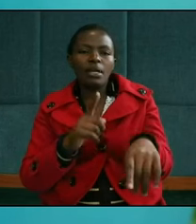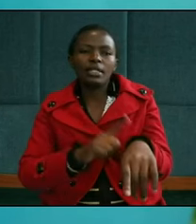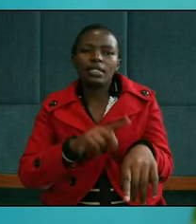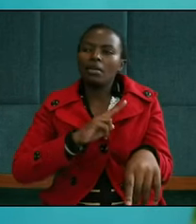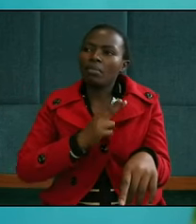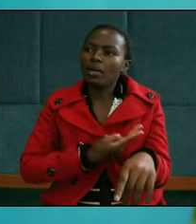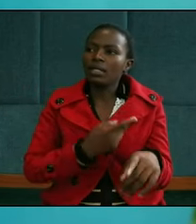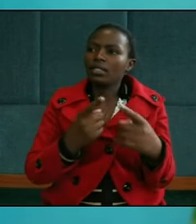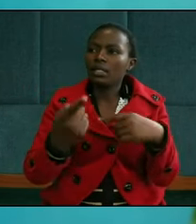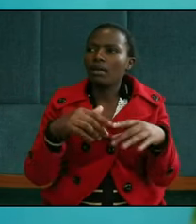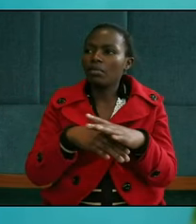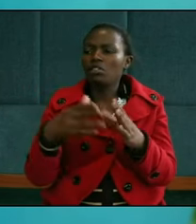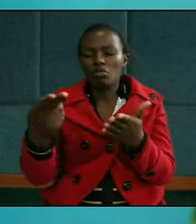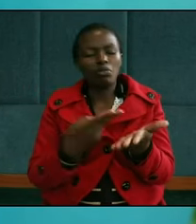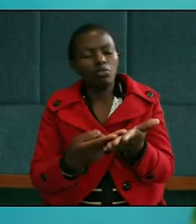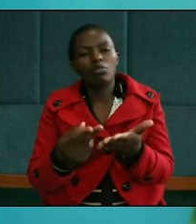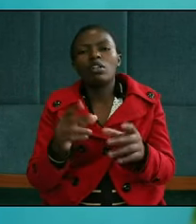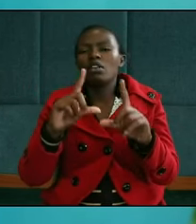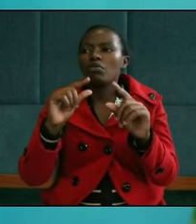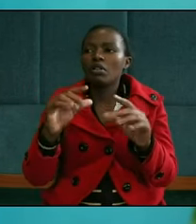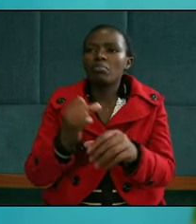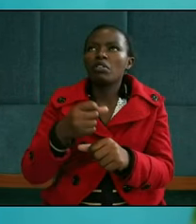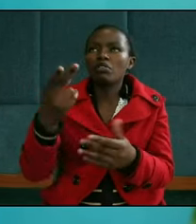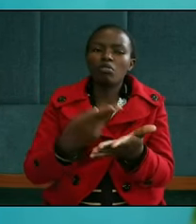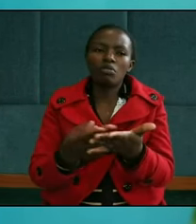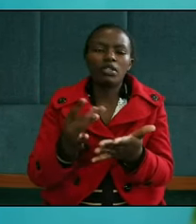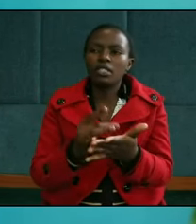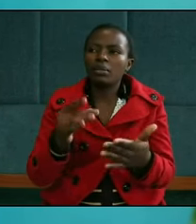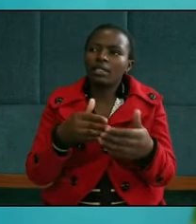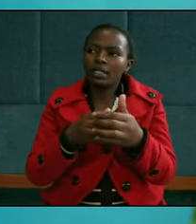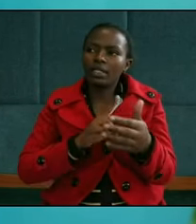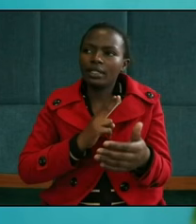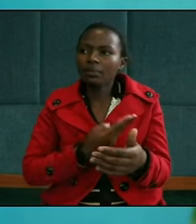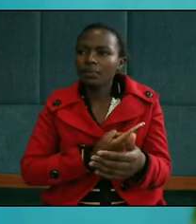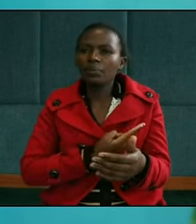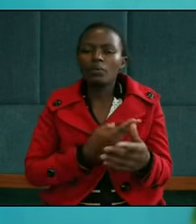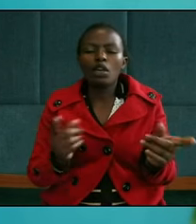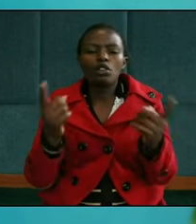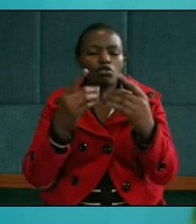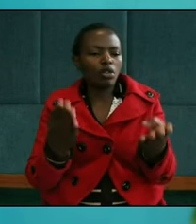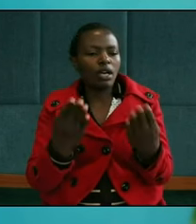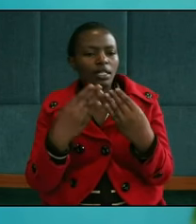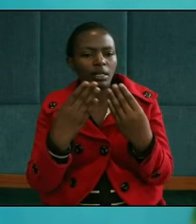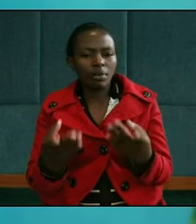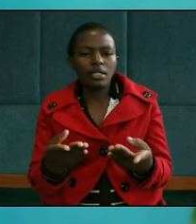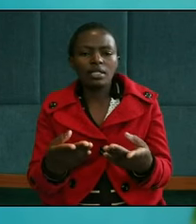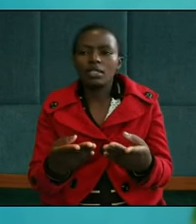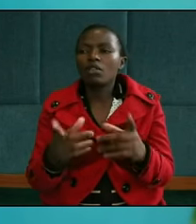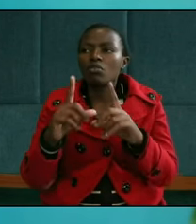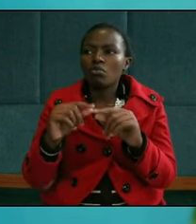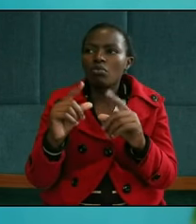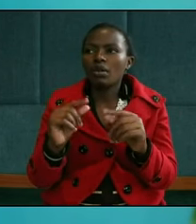divulge into your holy word, may the Holy Spirit guide our poor minds to receive the concepts you have given there for